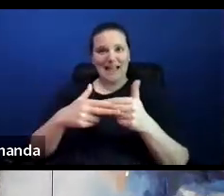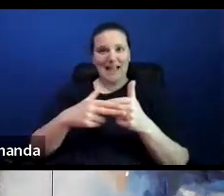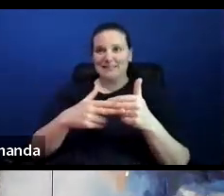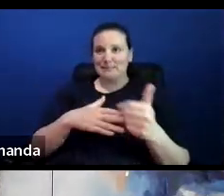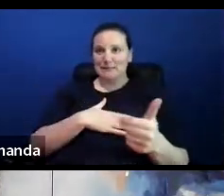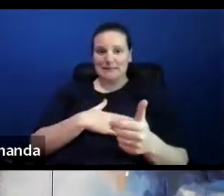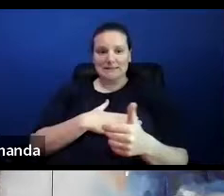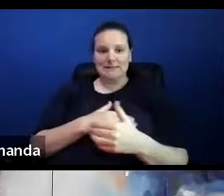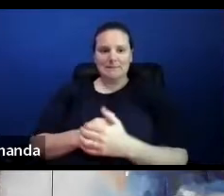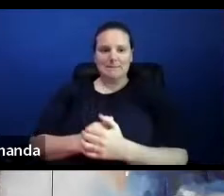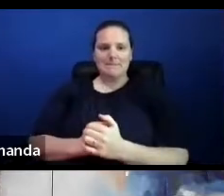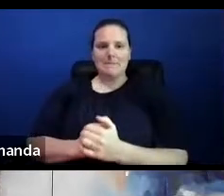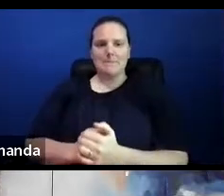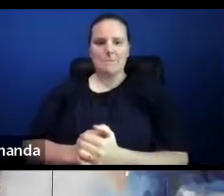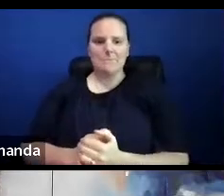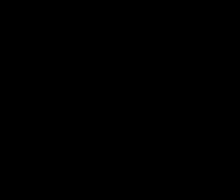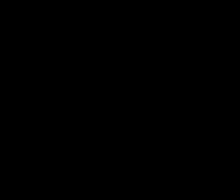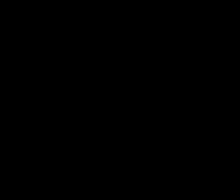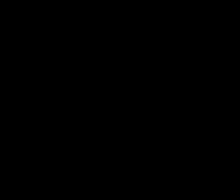please.